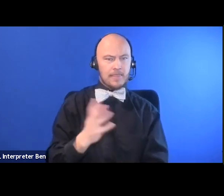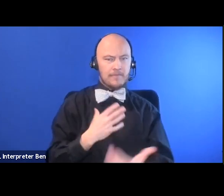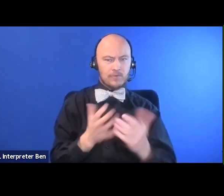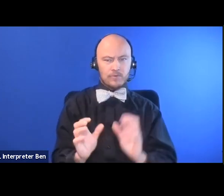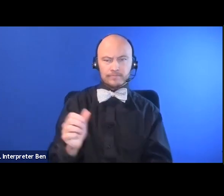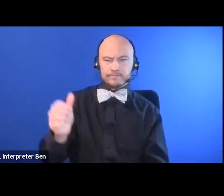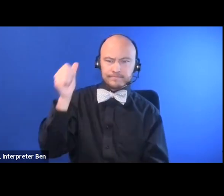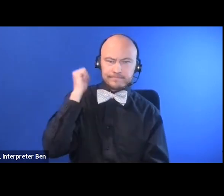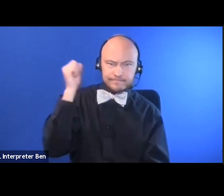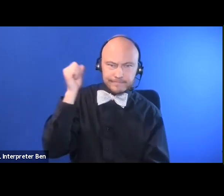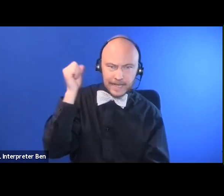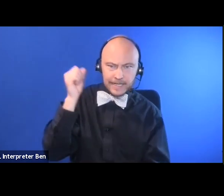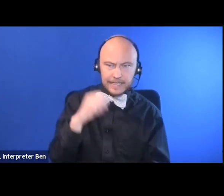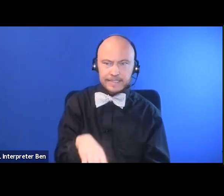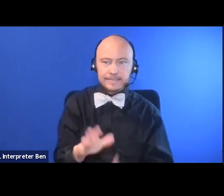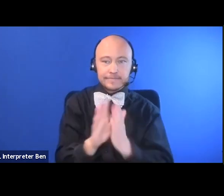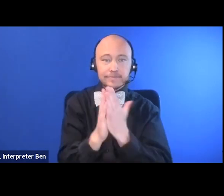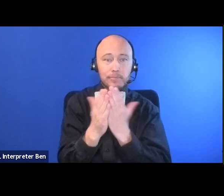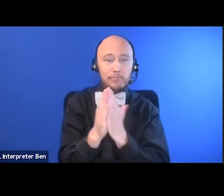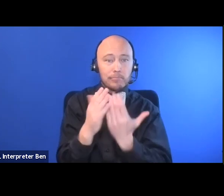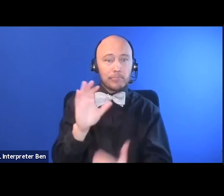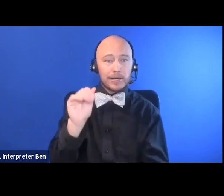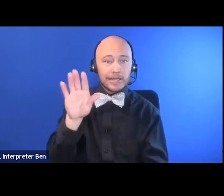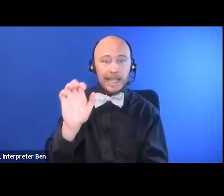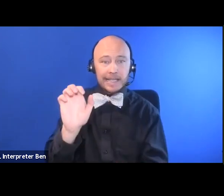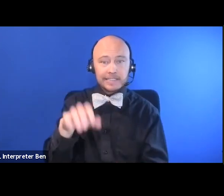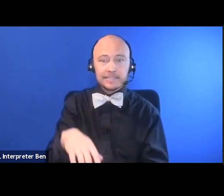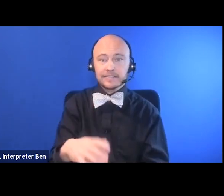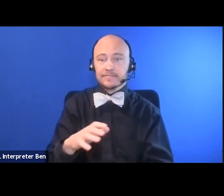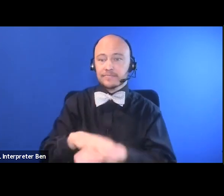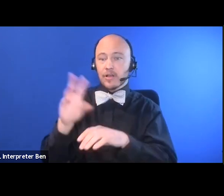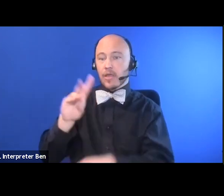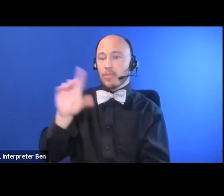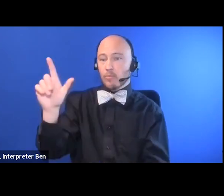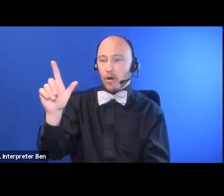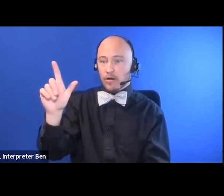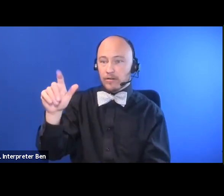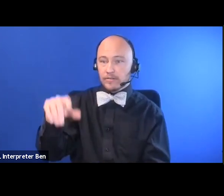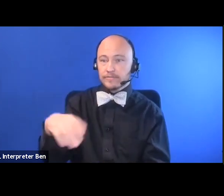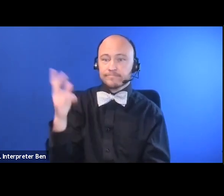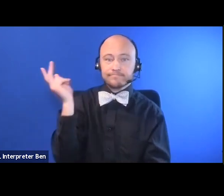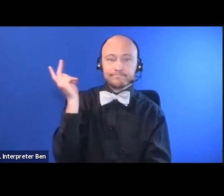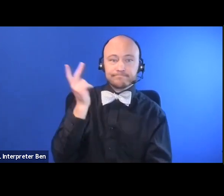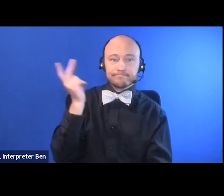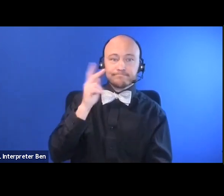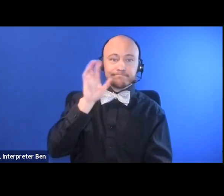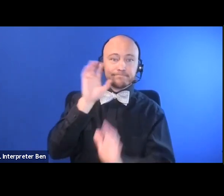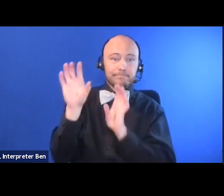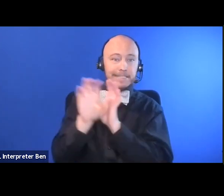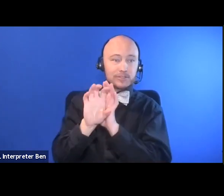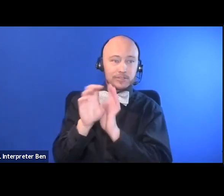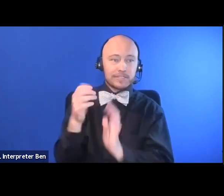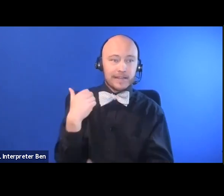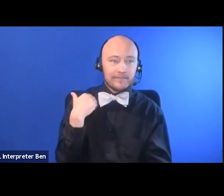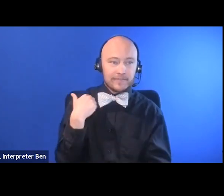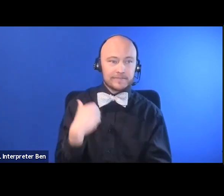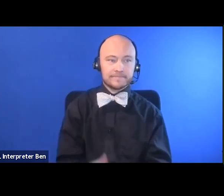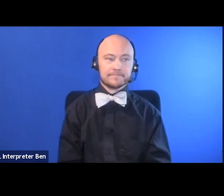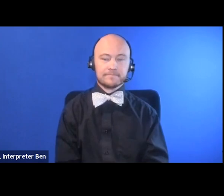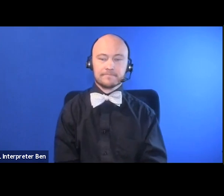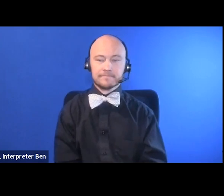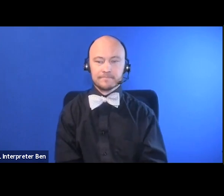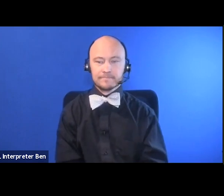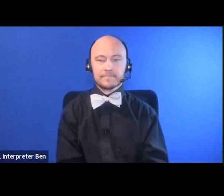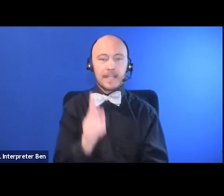Behind me are a bookcase. On the wall are two framed prints. I'm wearing a